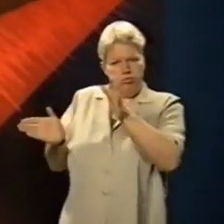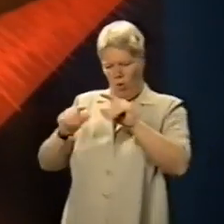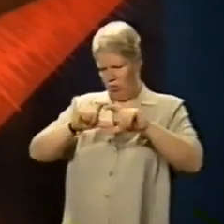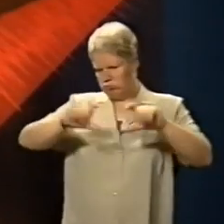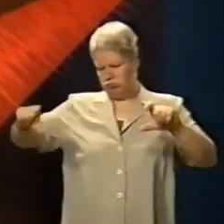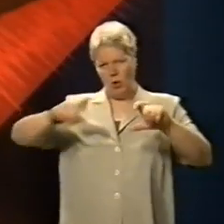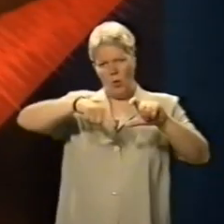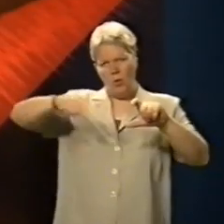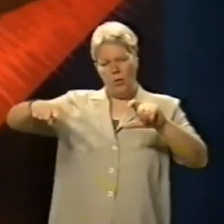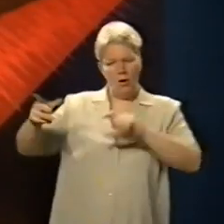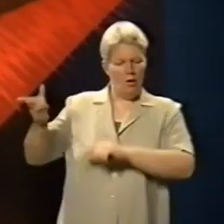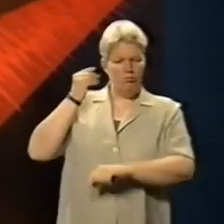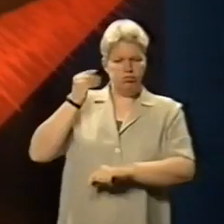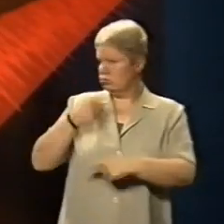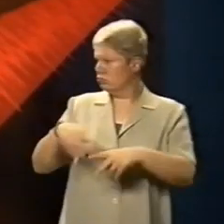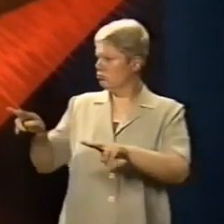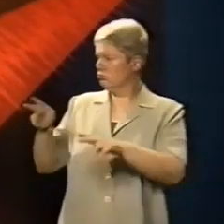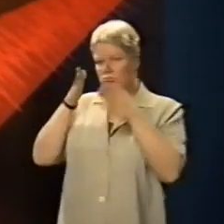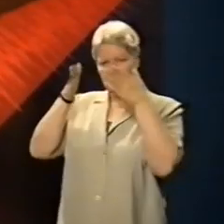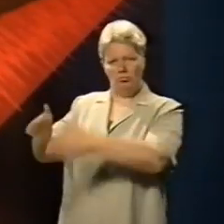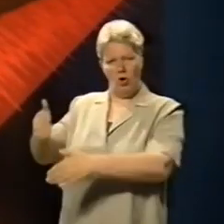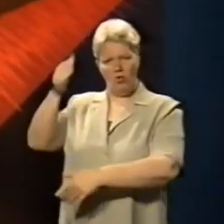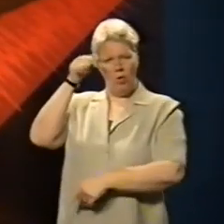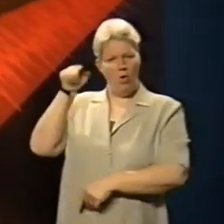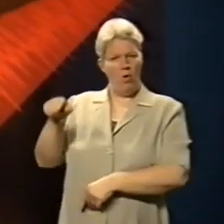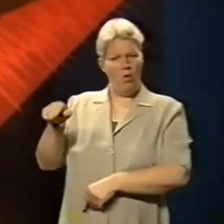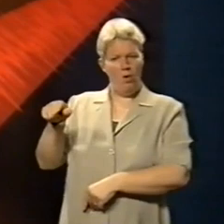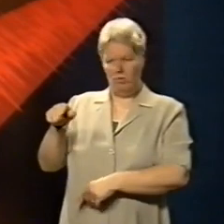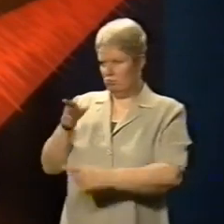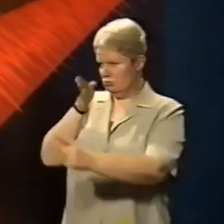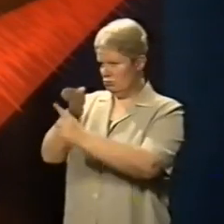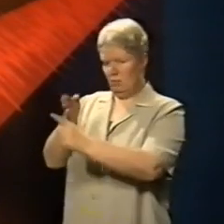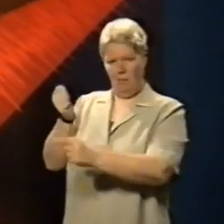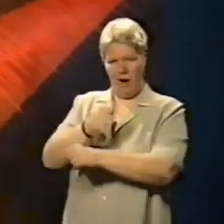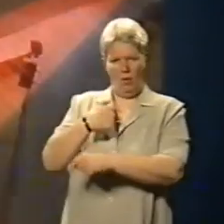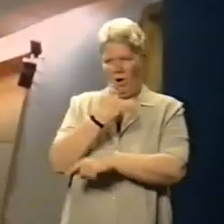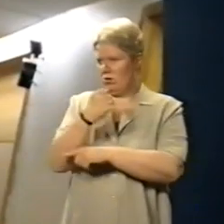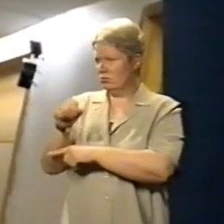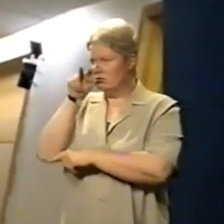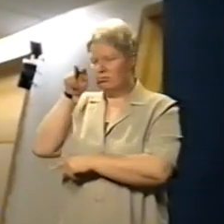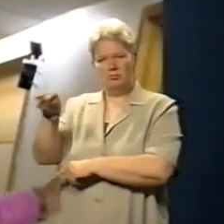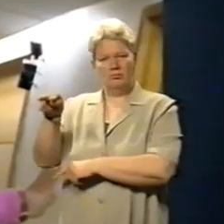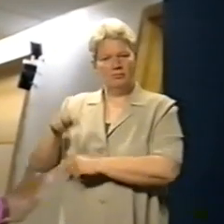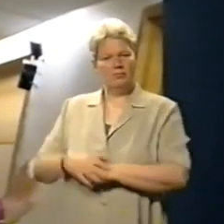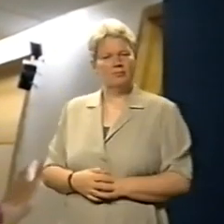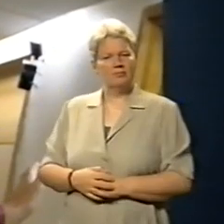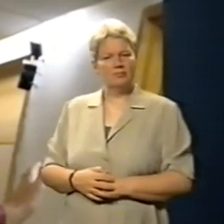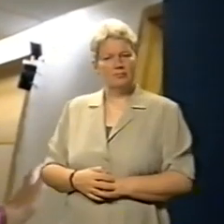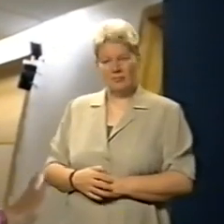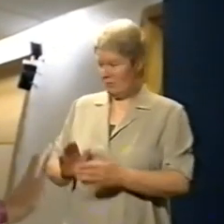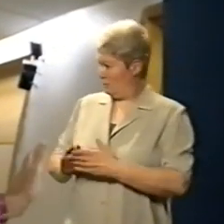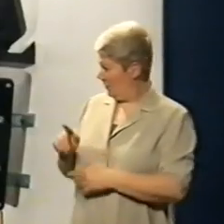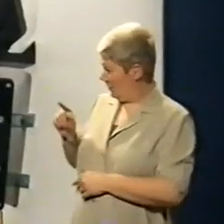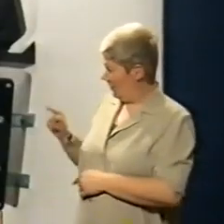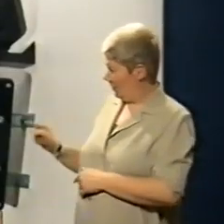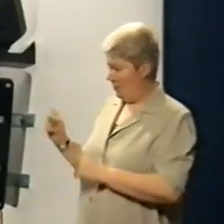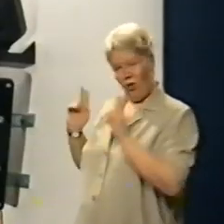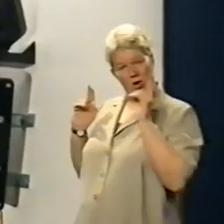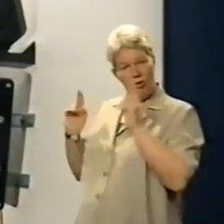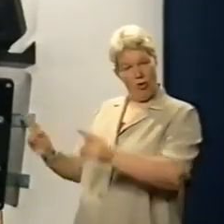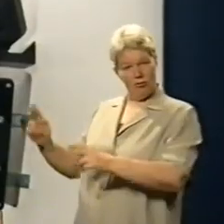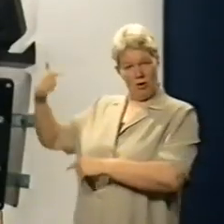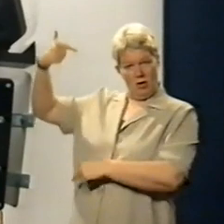ones, which give away their direction and make our heads turn towards them. So put a camera in a corridor with a loudspeaker